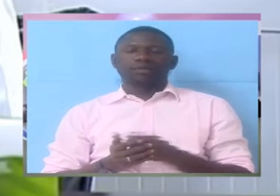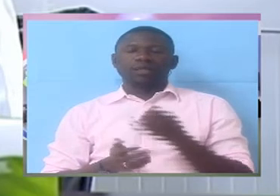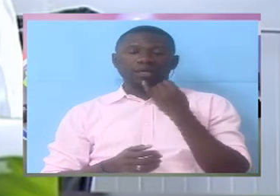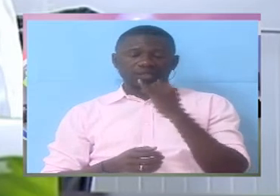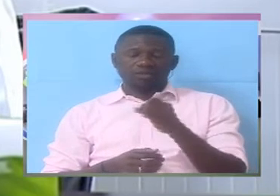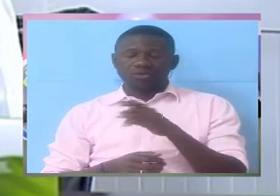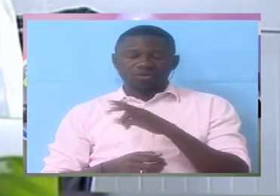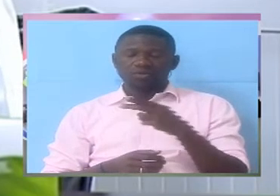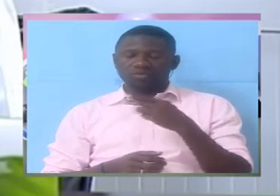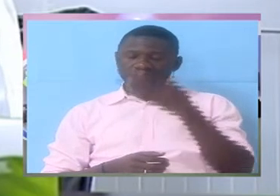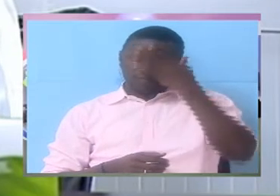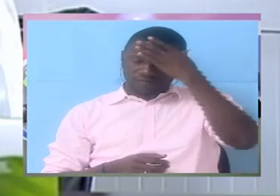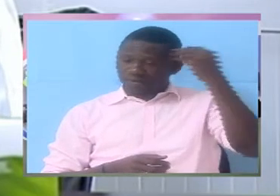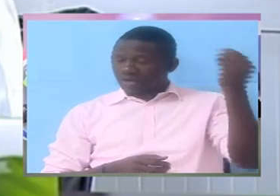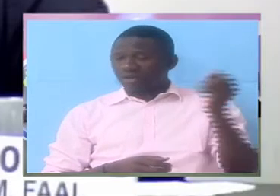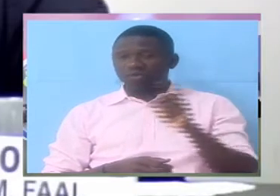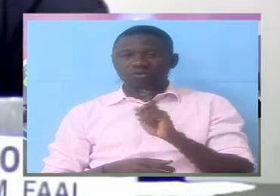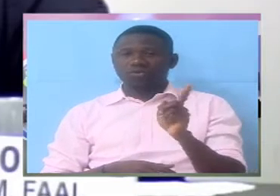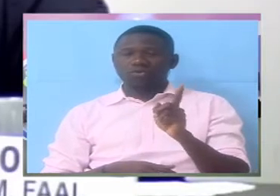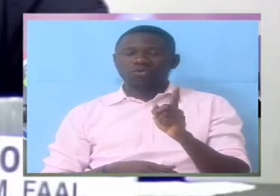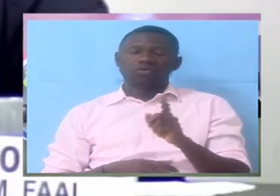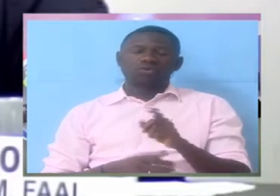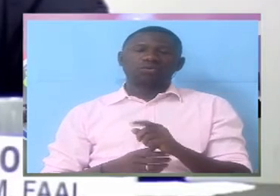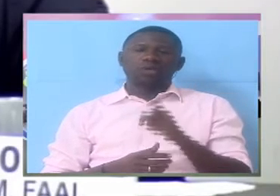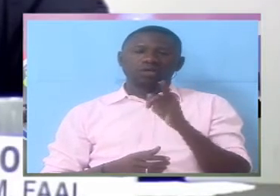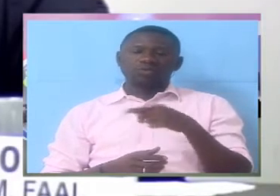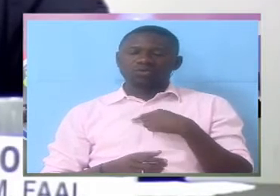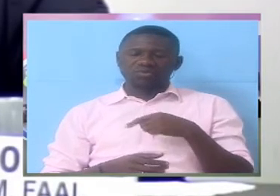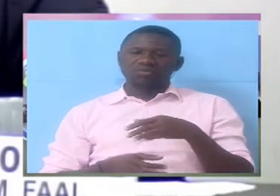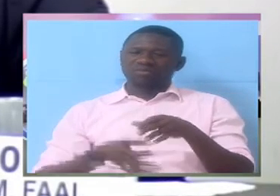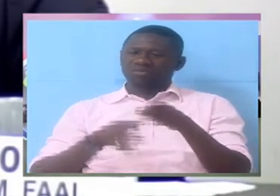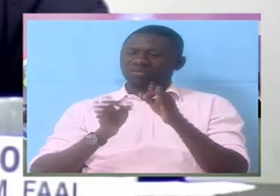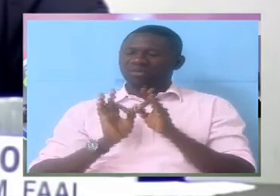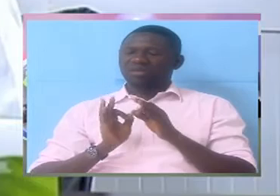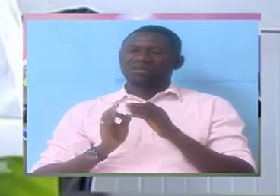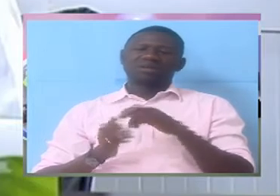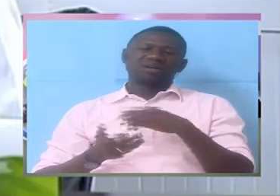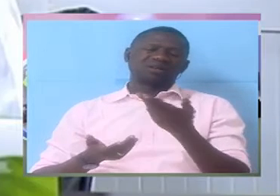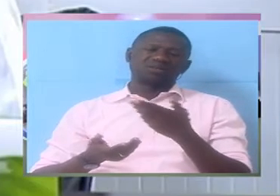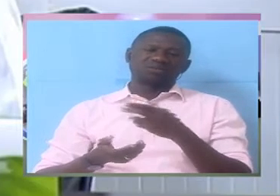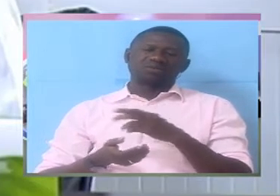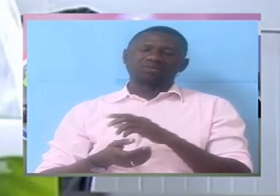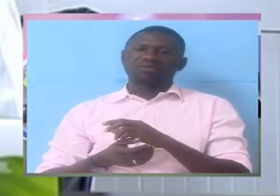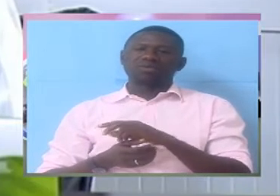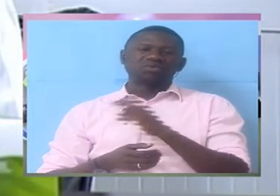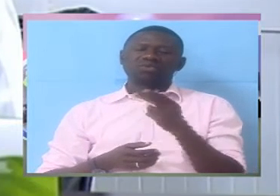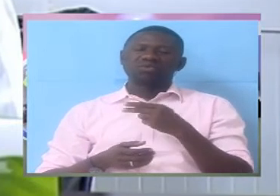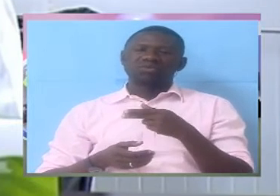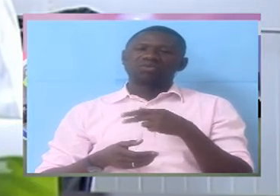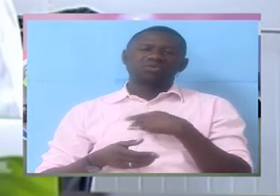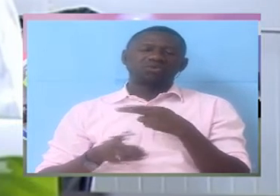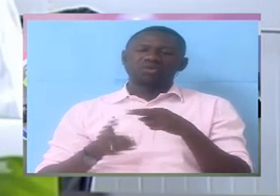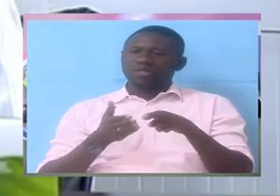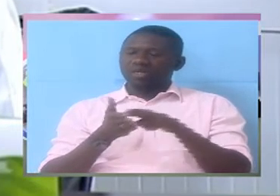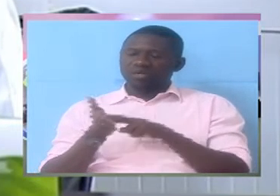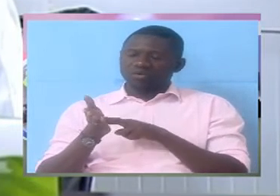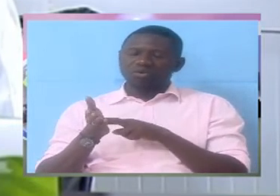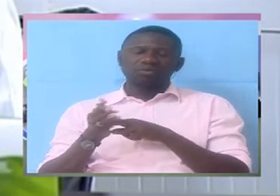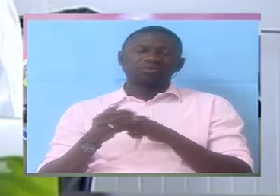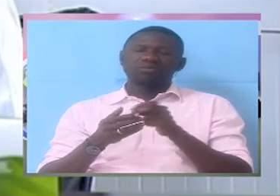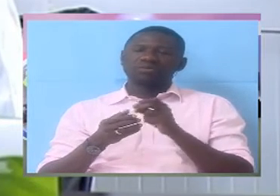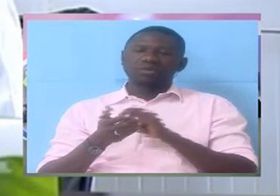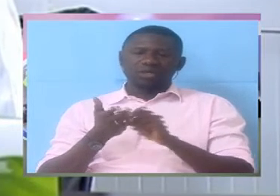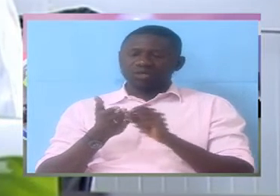It's not an oversight. I just took it as it's not, the case was not recorded